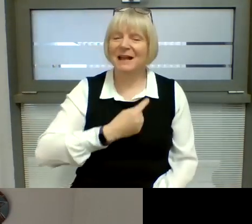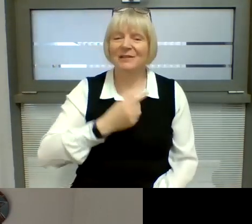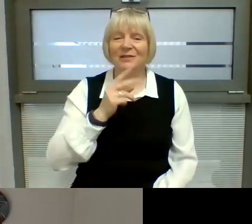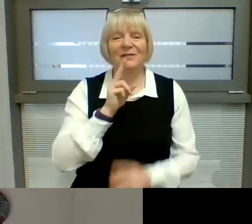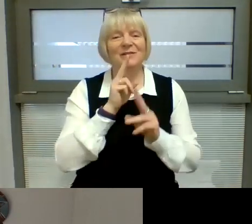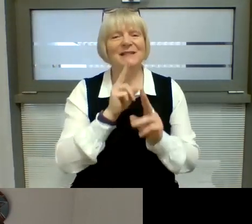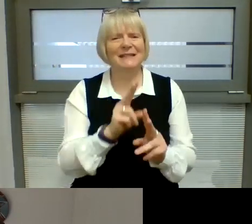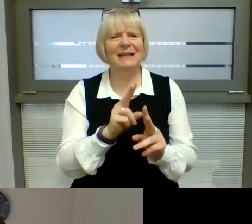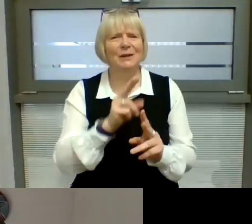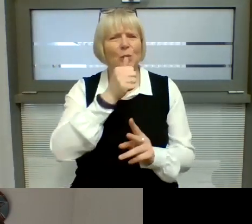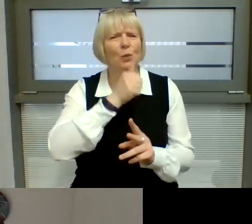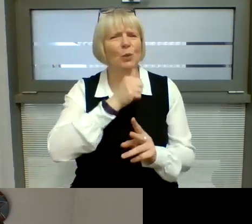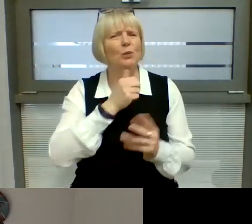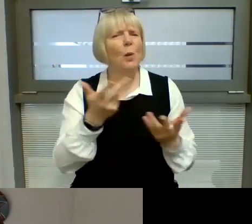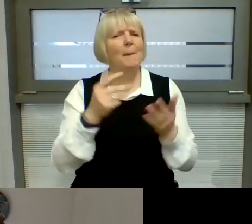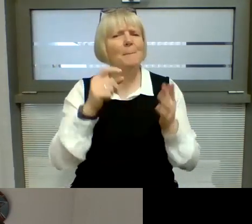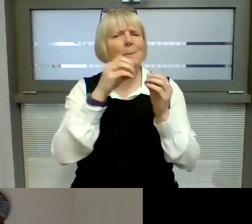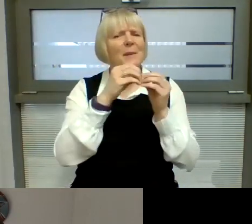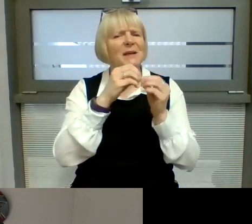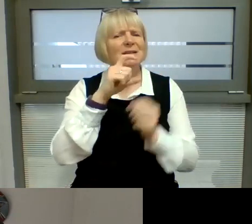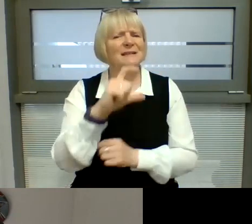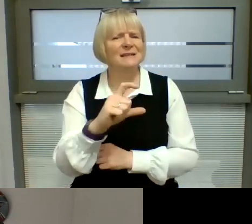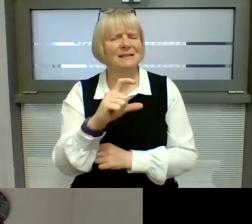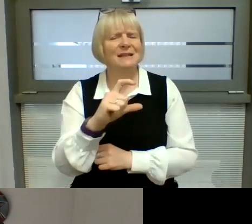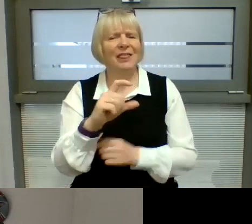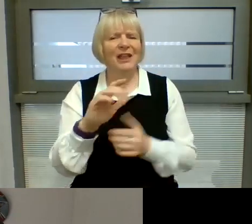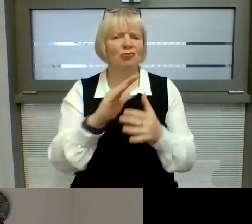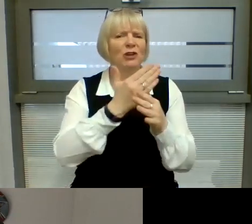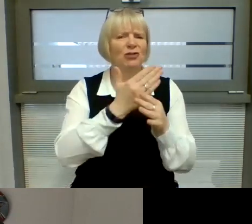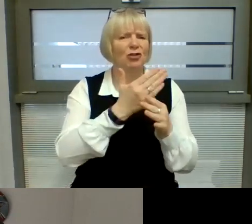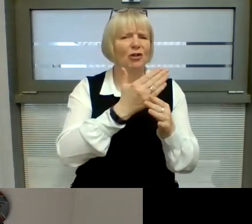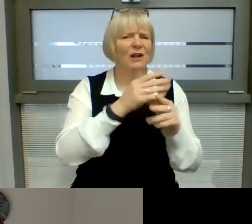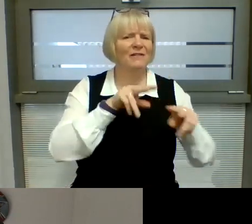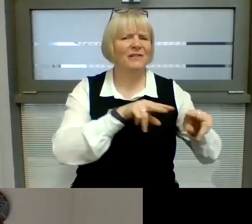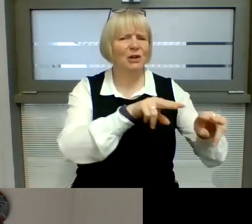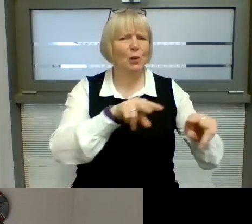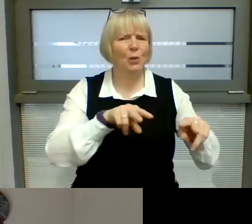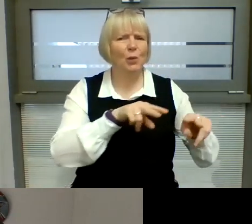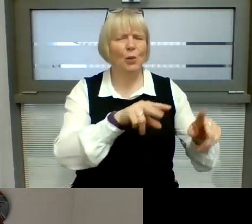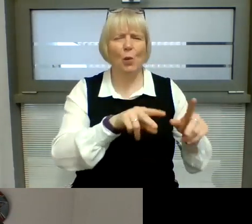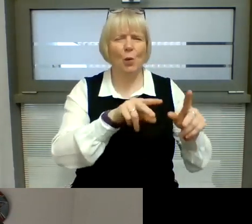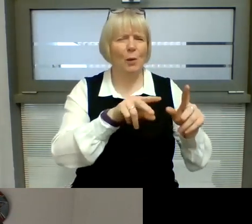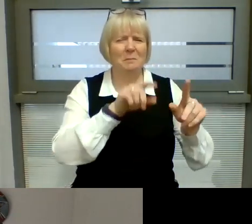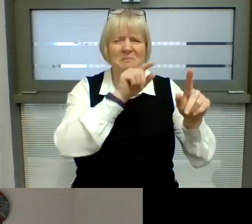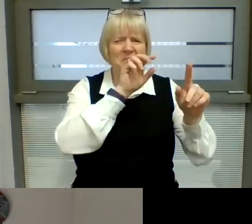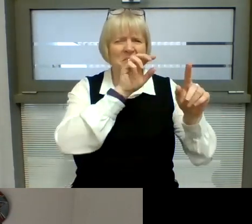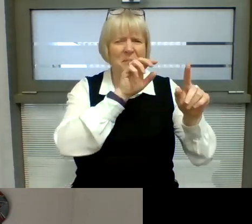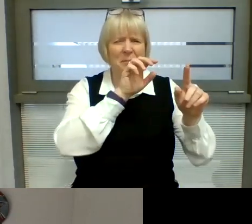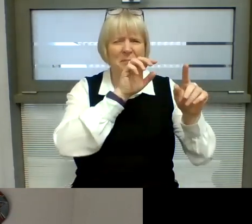on the BBC, where an item as the original video of this, or the original pixel